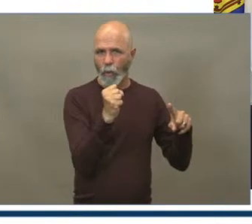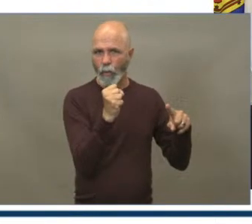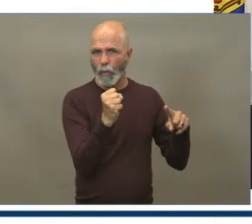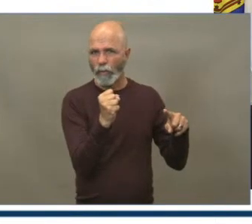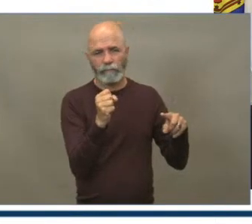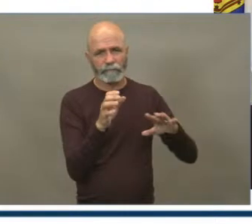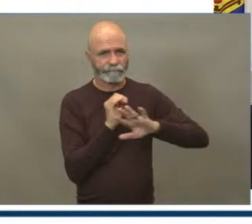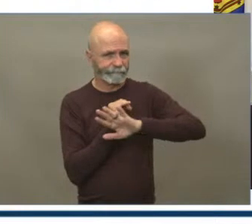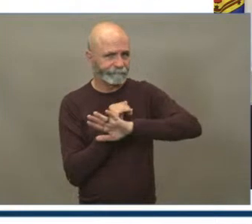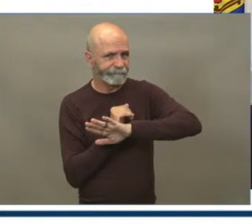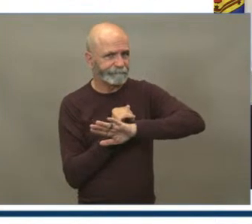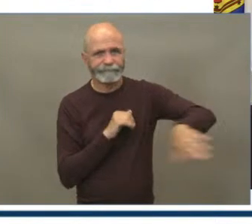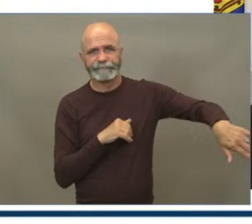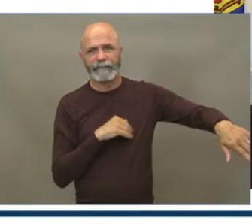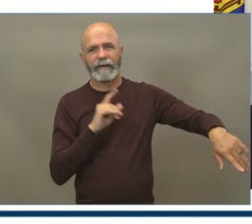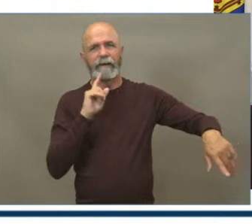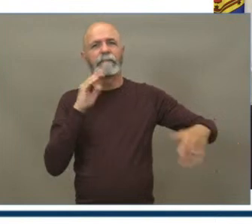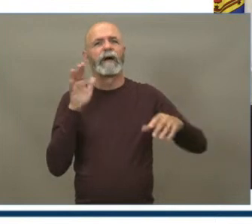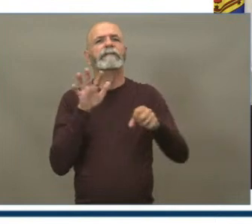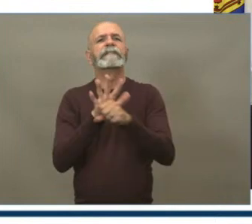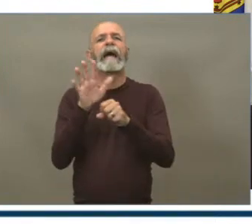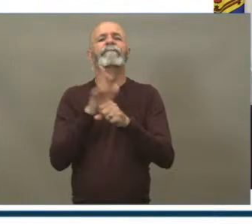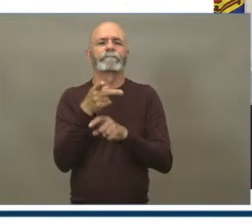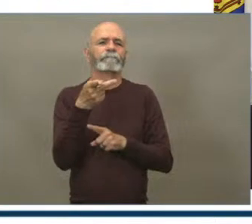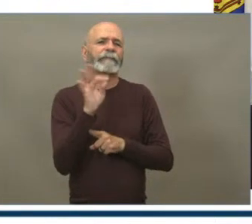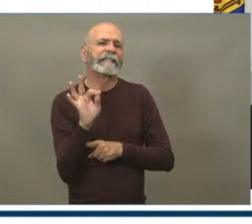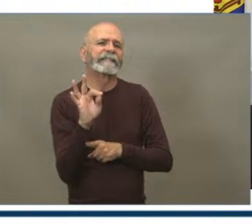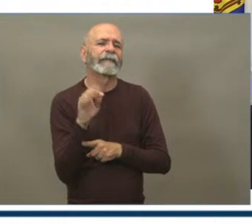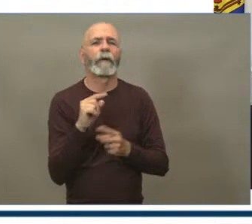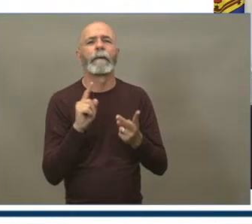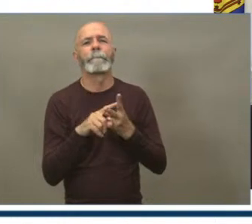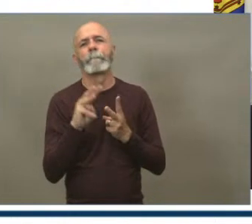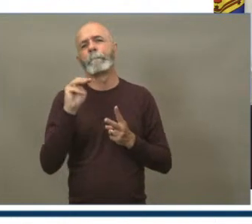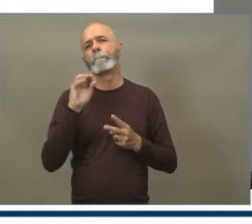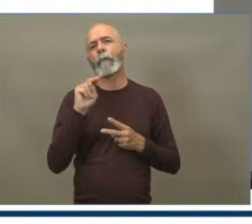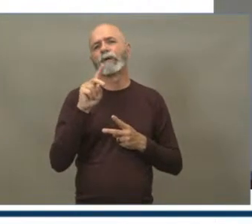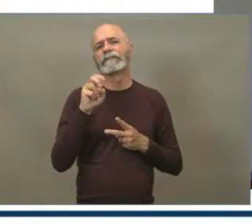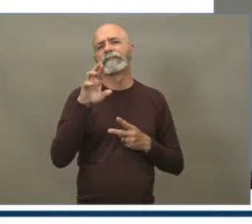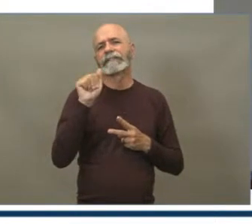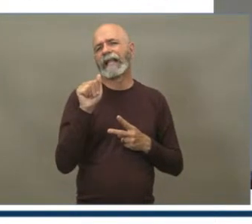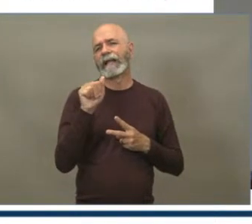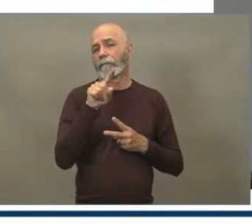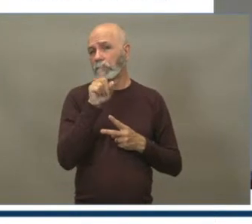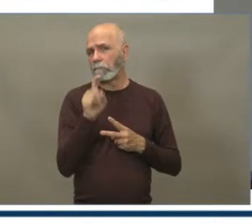much mRNA vaccines from Pfizer and Moderna coming in. So none of that vaccine has been